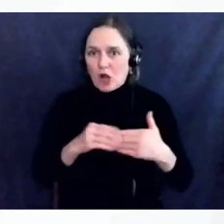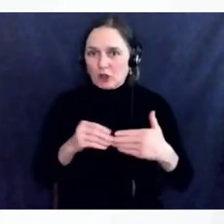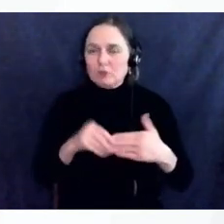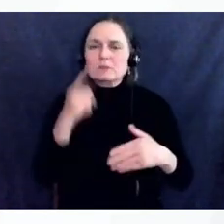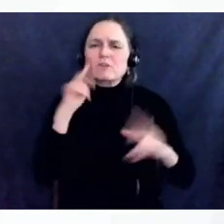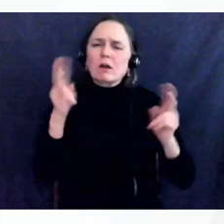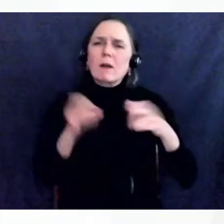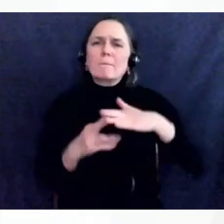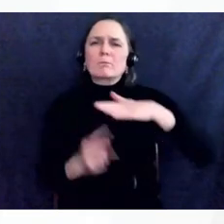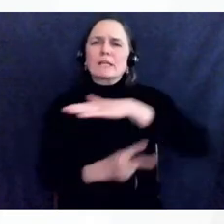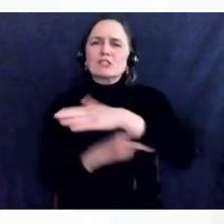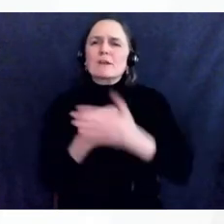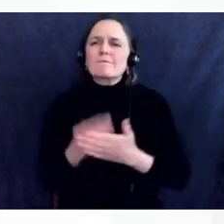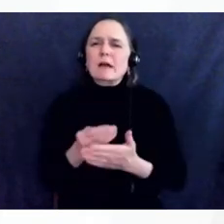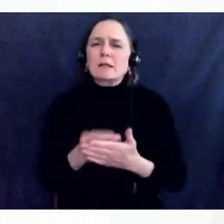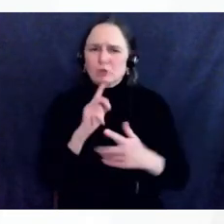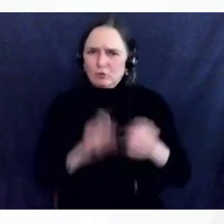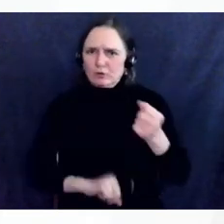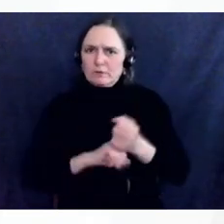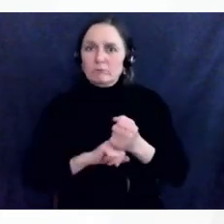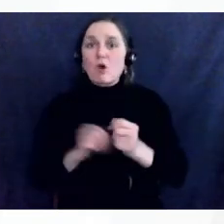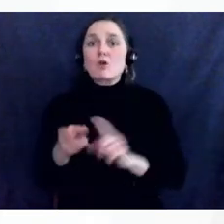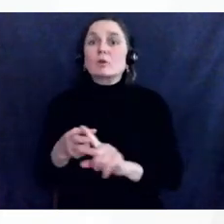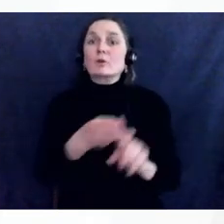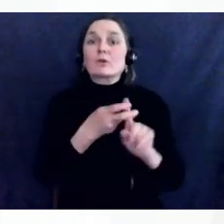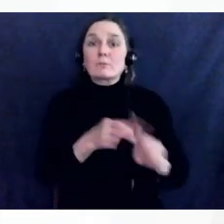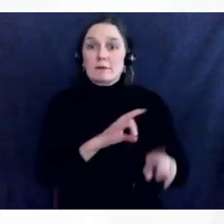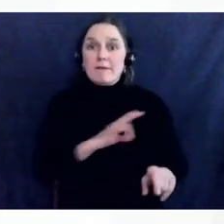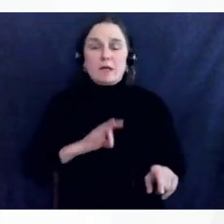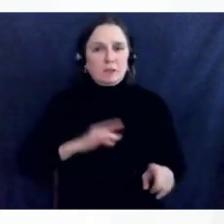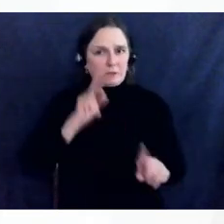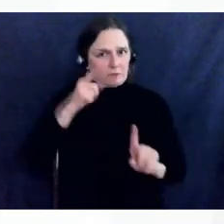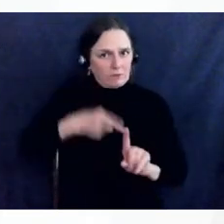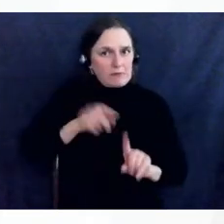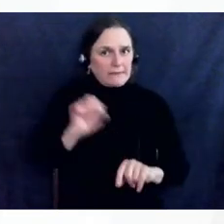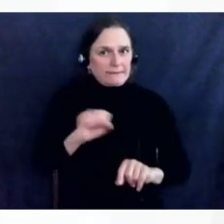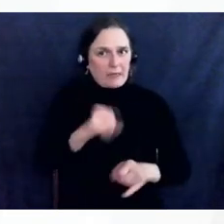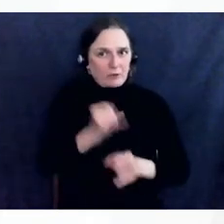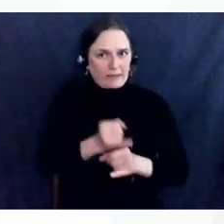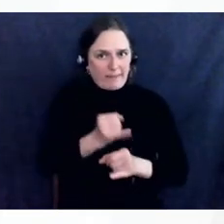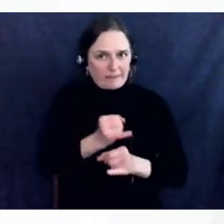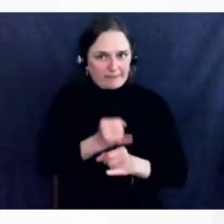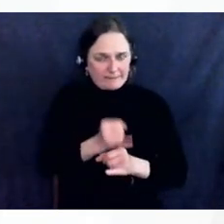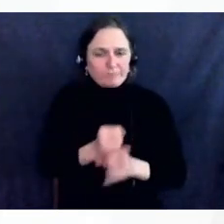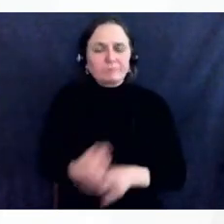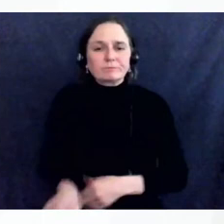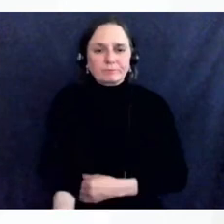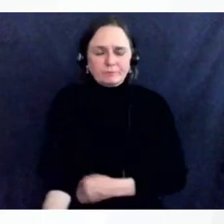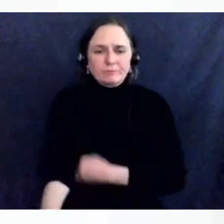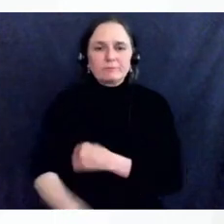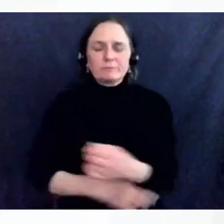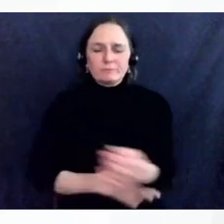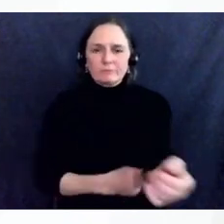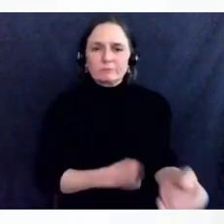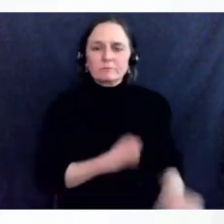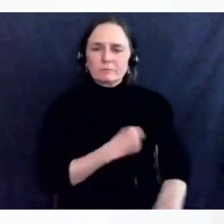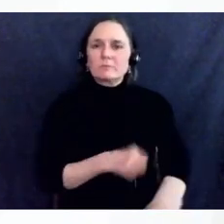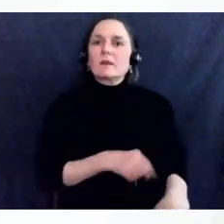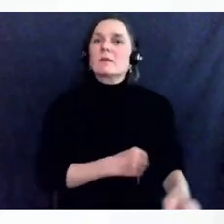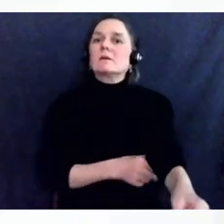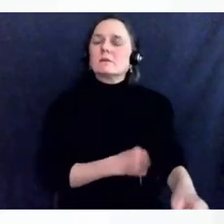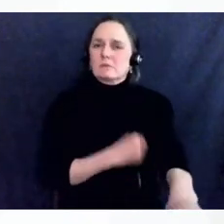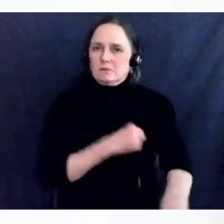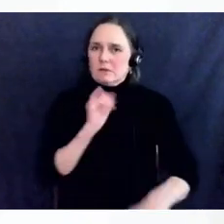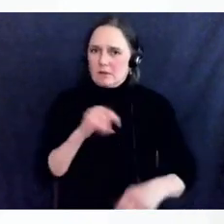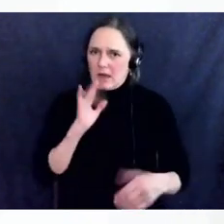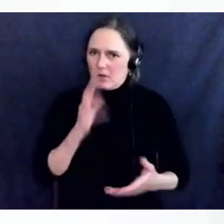faculty at the Seattle campus, whose research, teaching, mentoring, service, and outreach will enhance the University of Washington's diversity